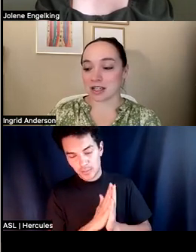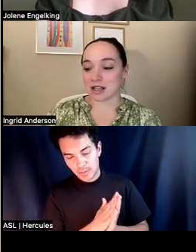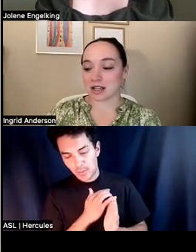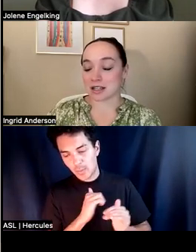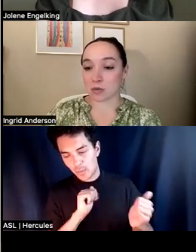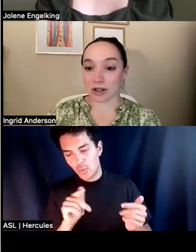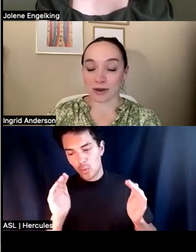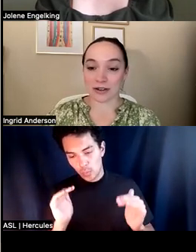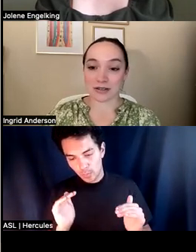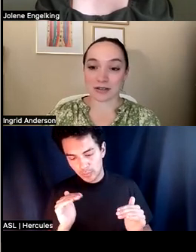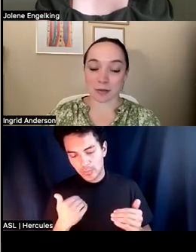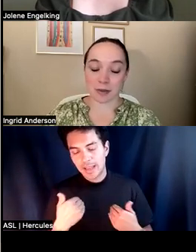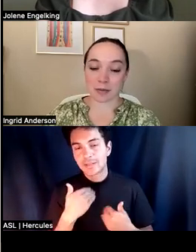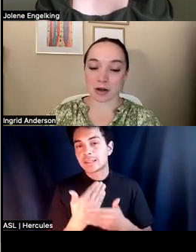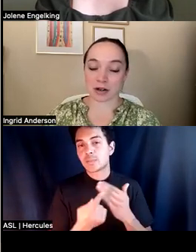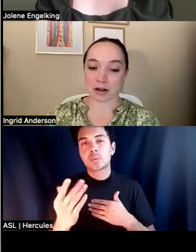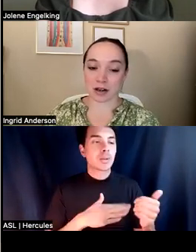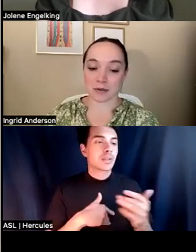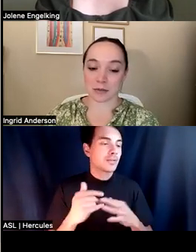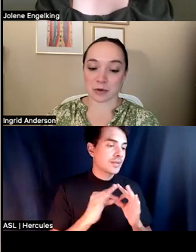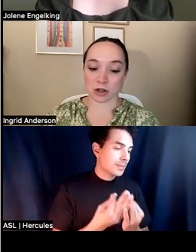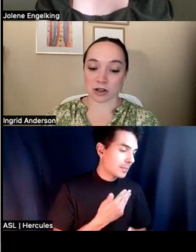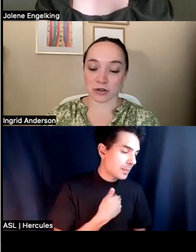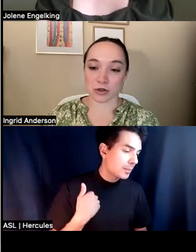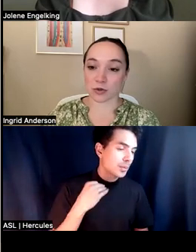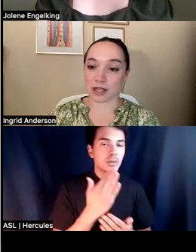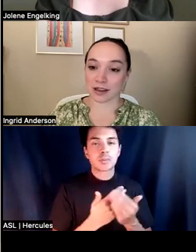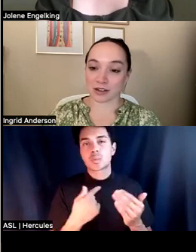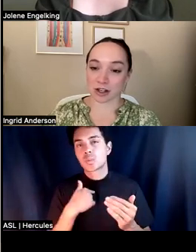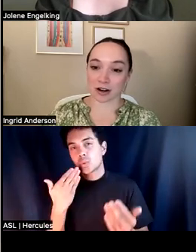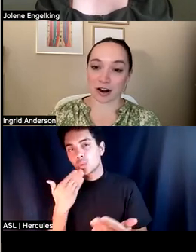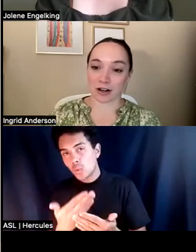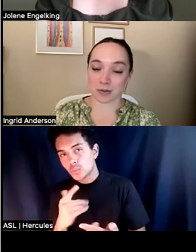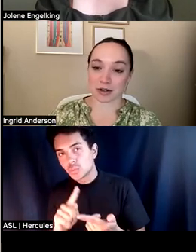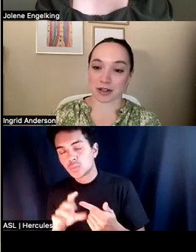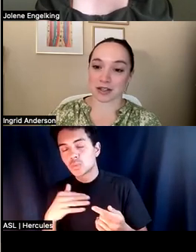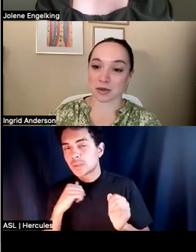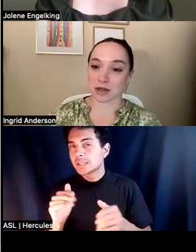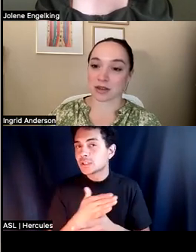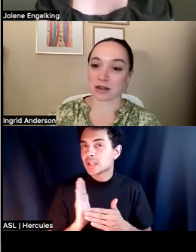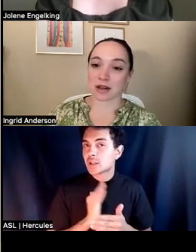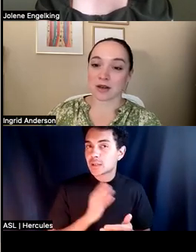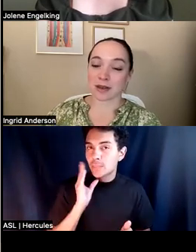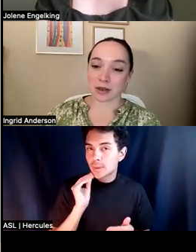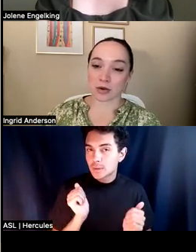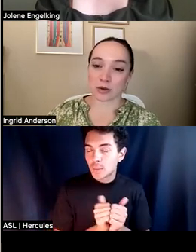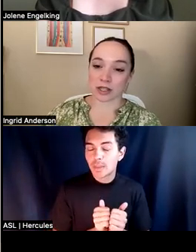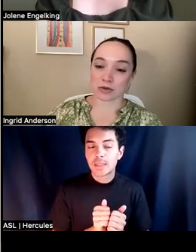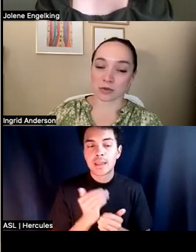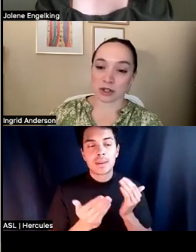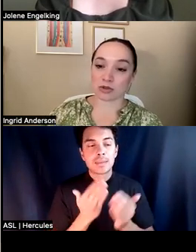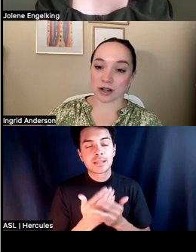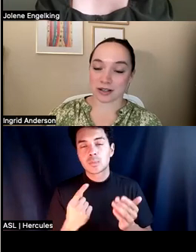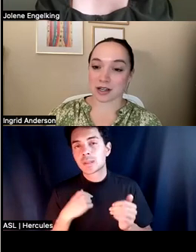have someone, whether it's a family member, someone we're close to, who we can share our experiences with, and maybe who